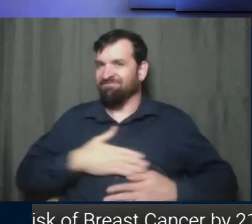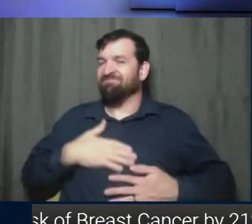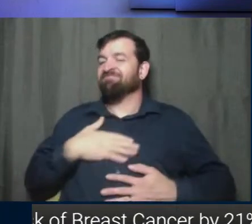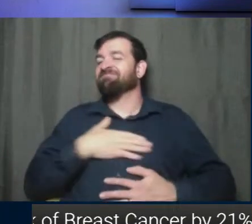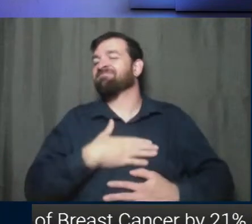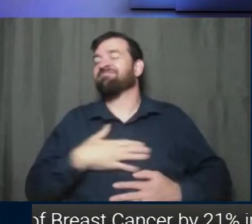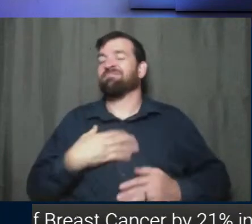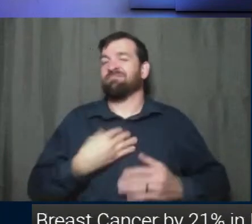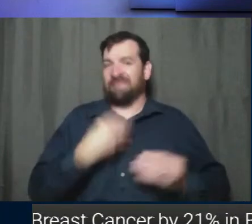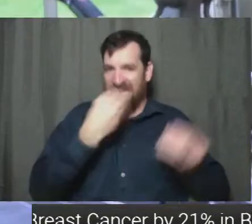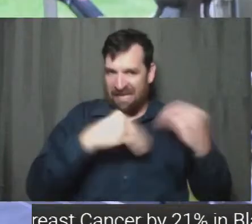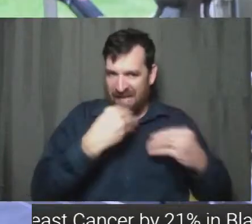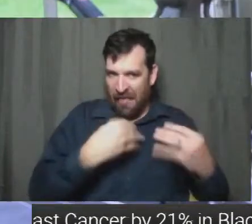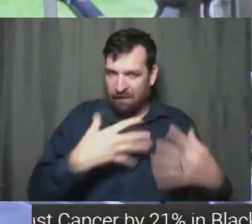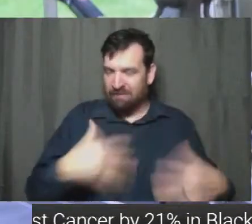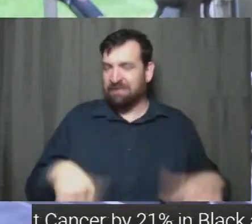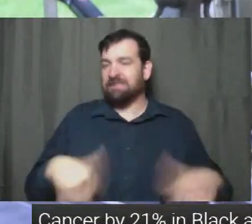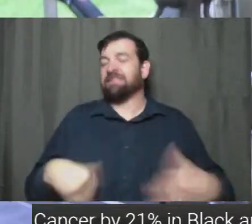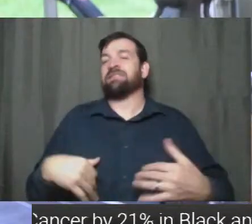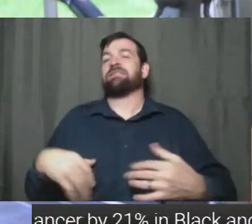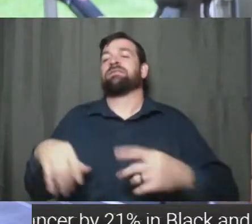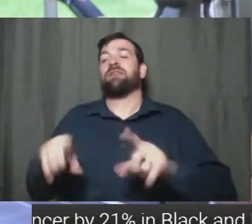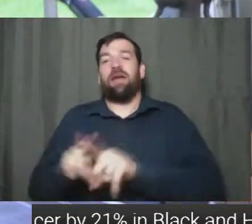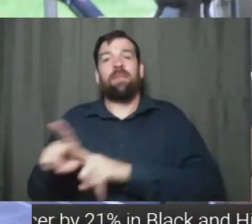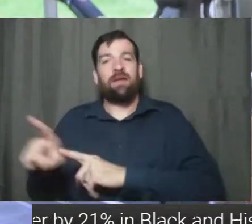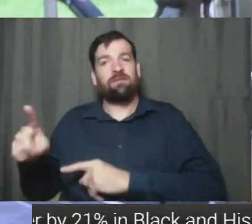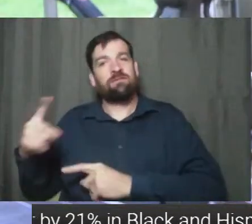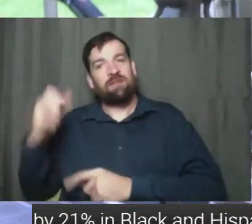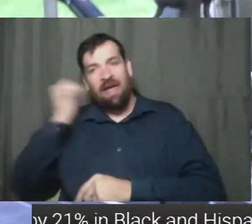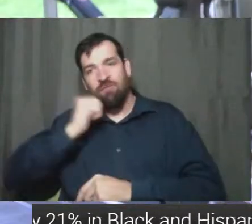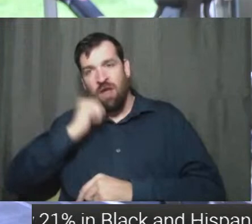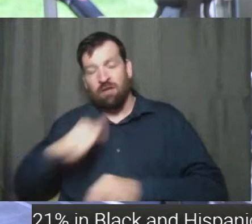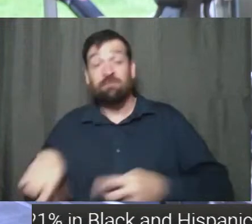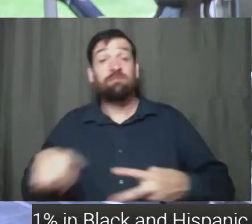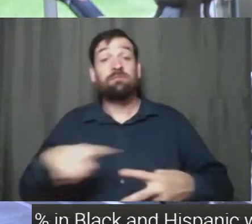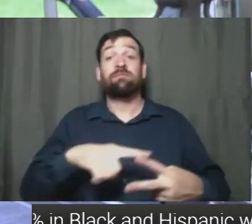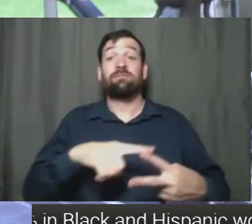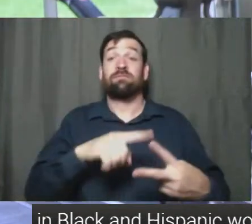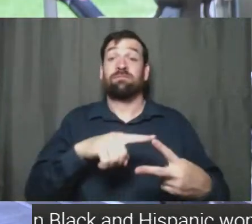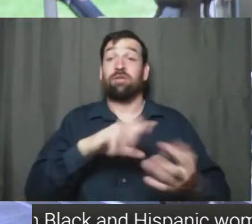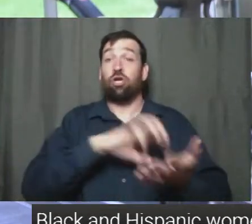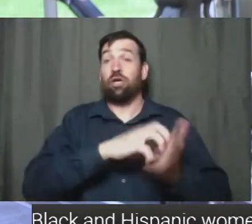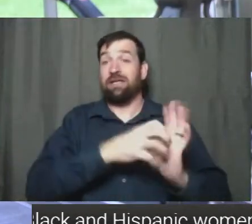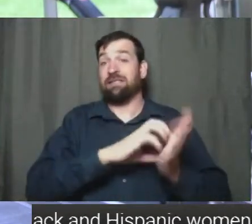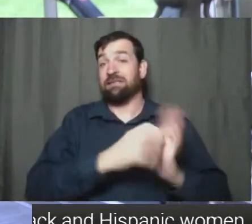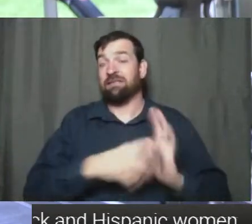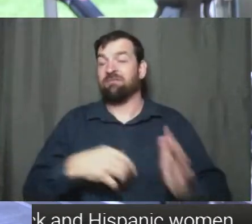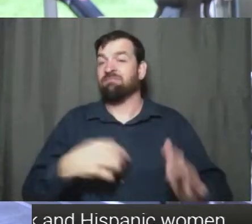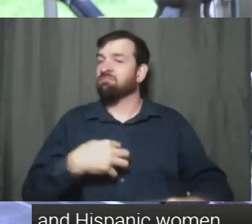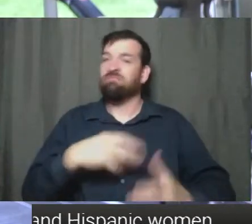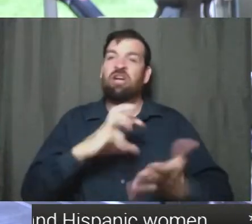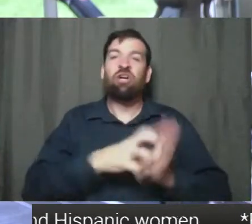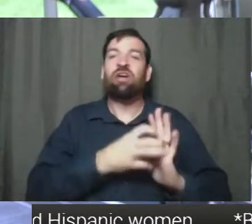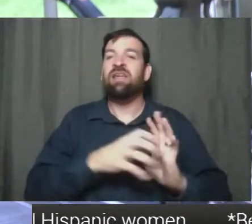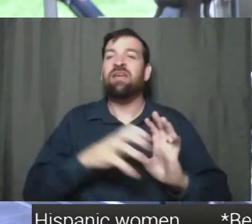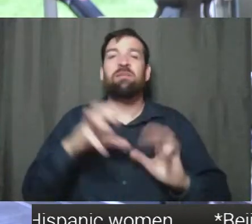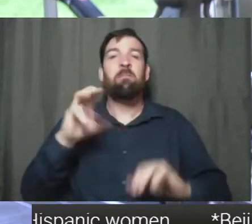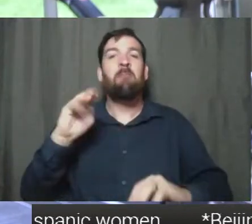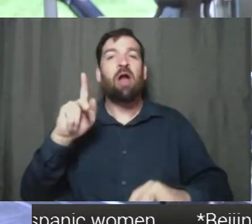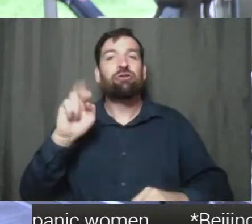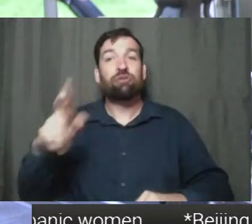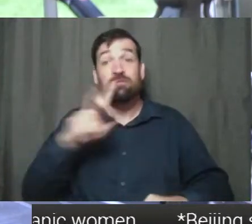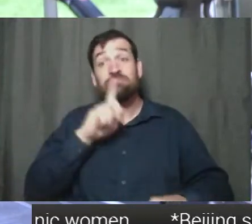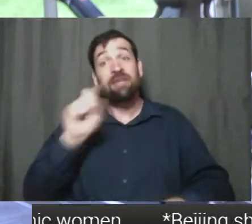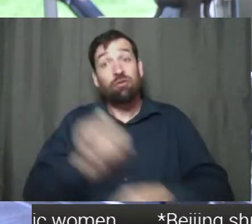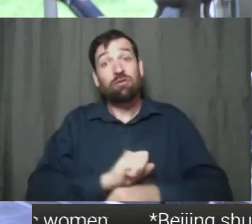good. All right, so my guilty pleasure is cookies. You know, I'm a cookie monster. I literally have cookie dough